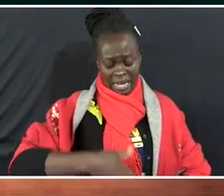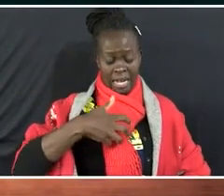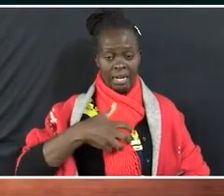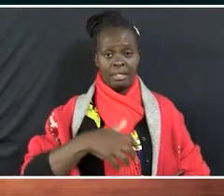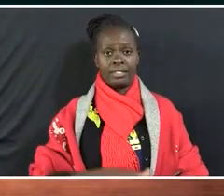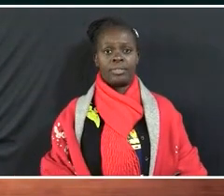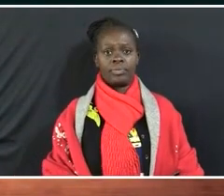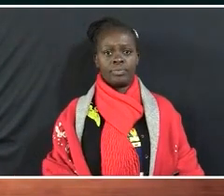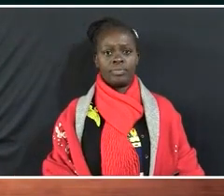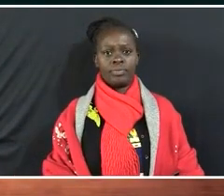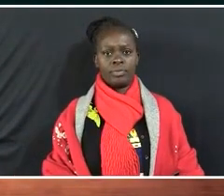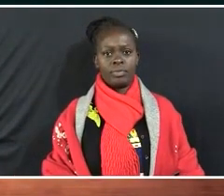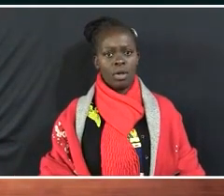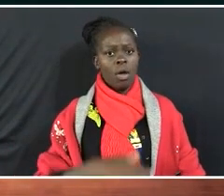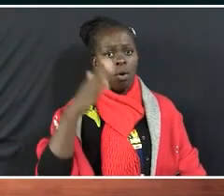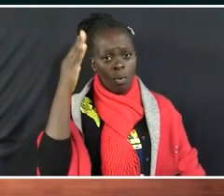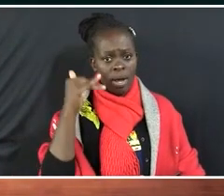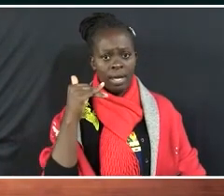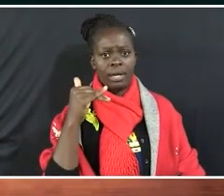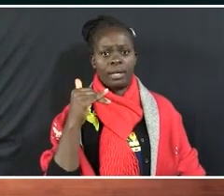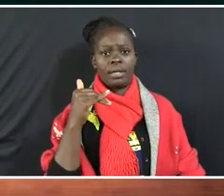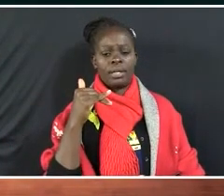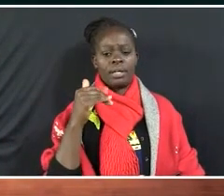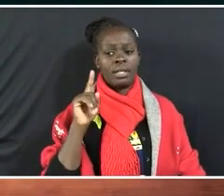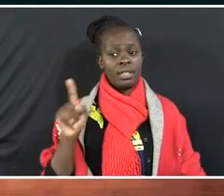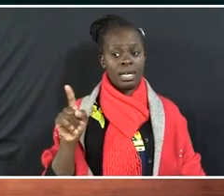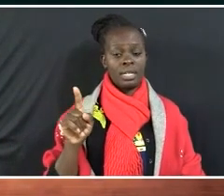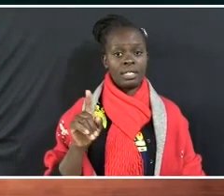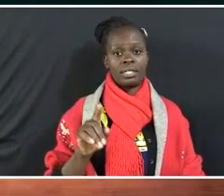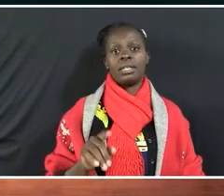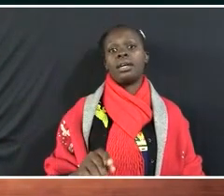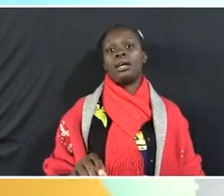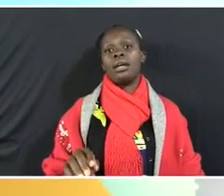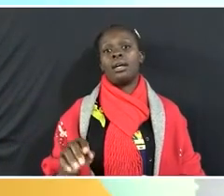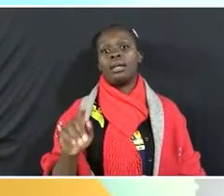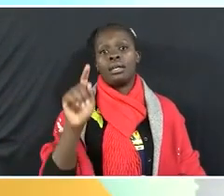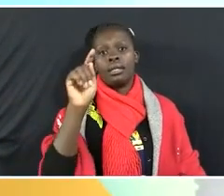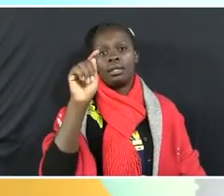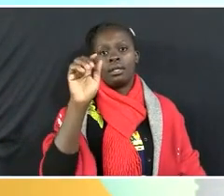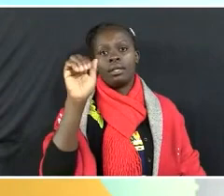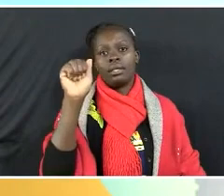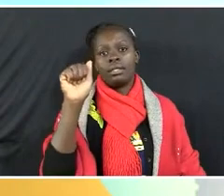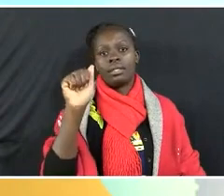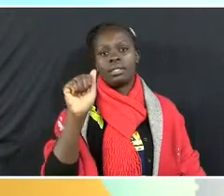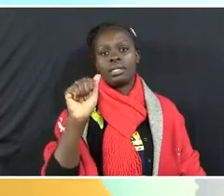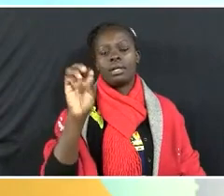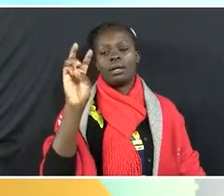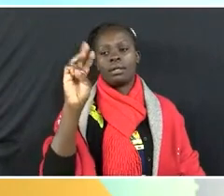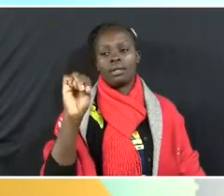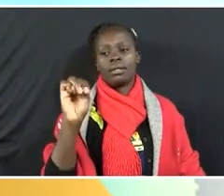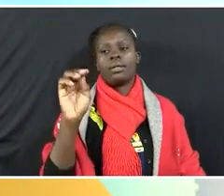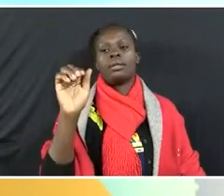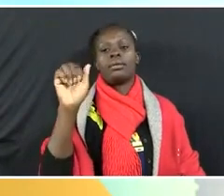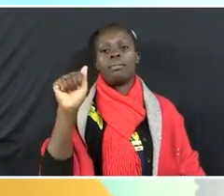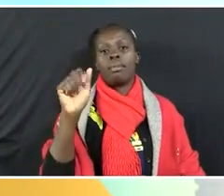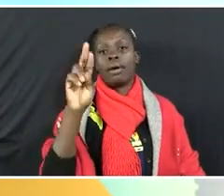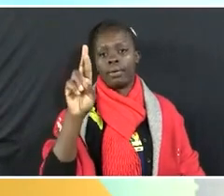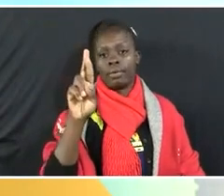for he had forced his sister. Oh, church members, handle each other with care. How many of you hate one